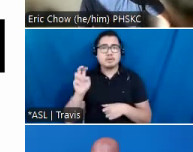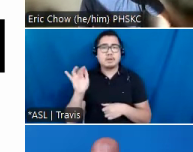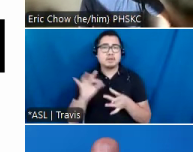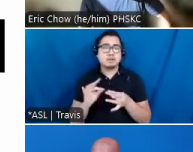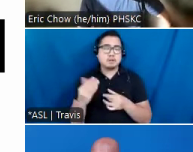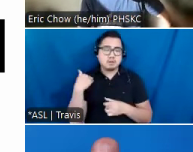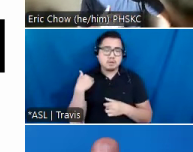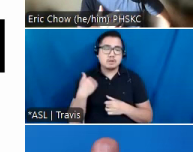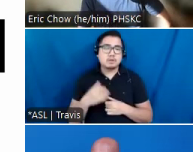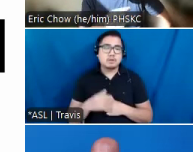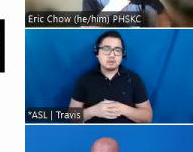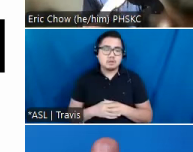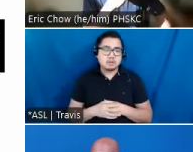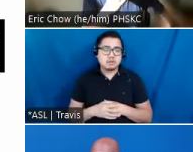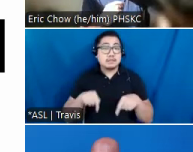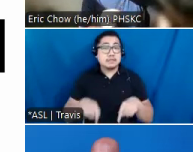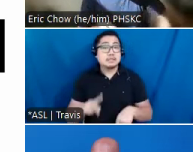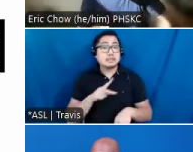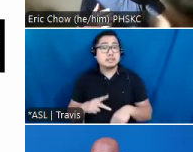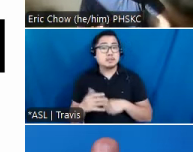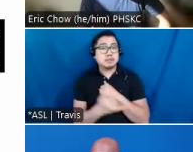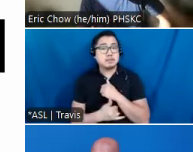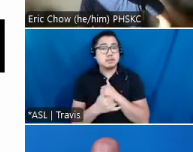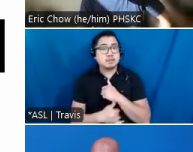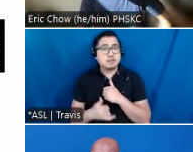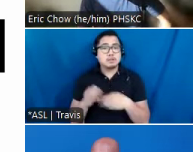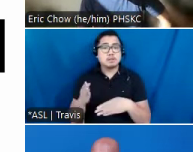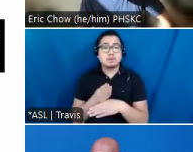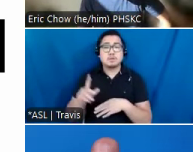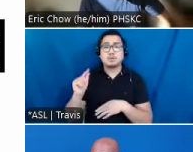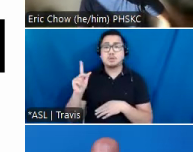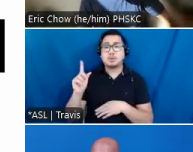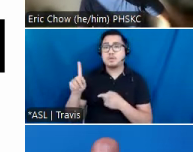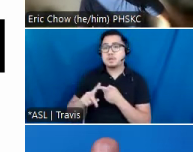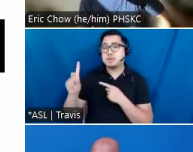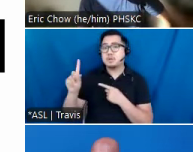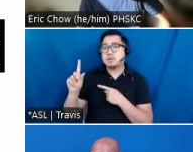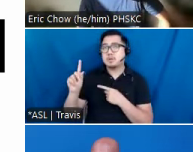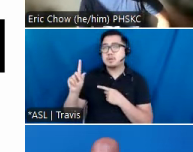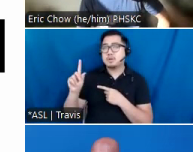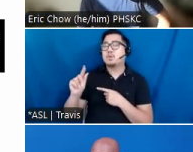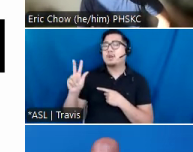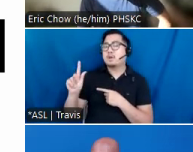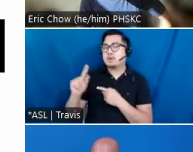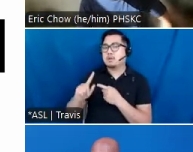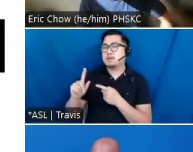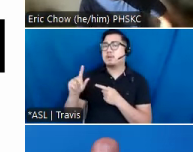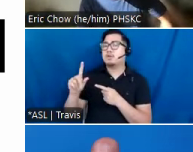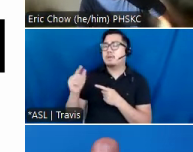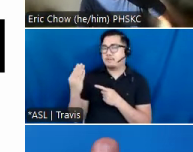before. So here in King County, between 2014 to 2024, all